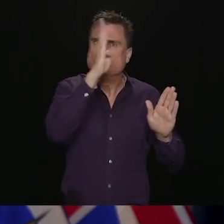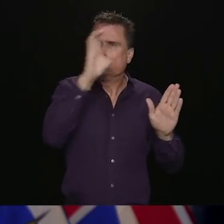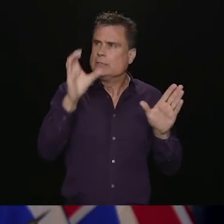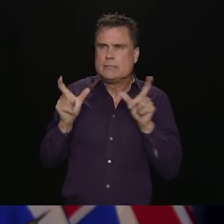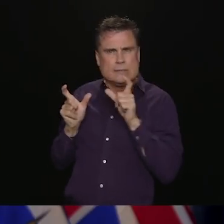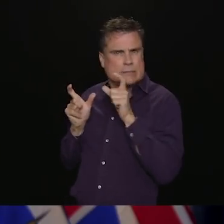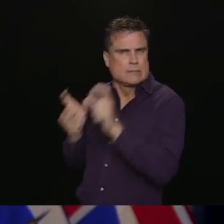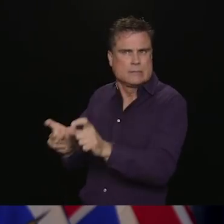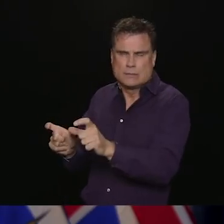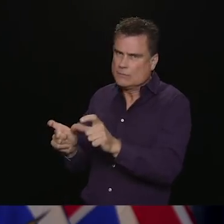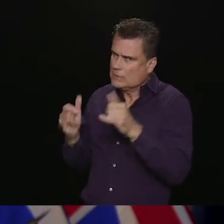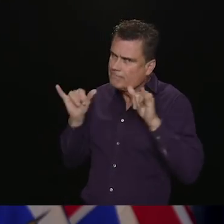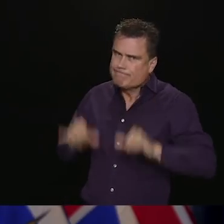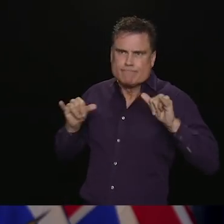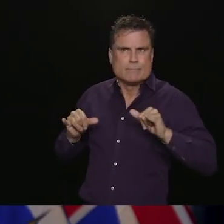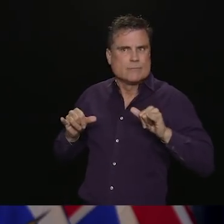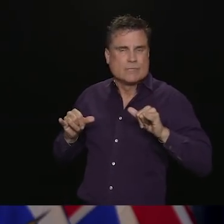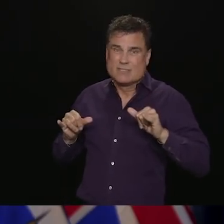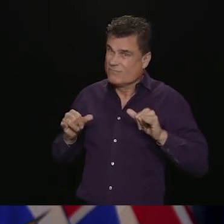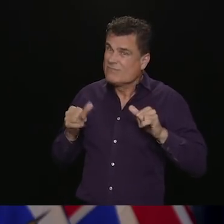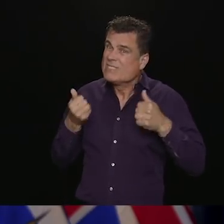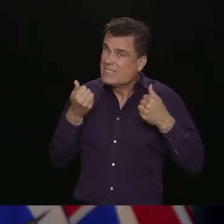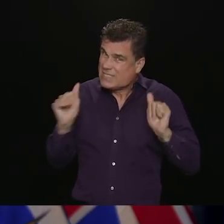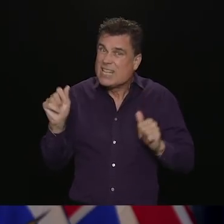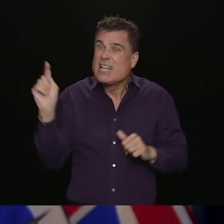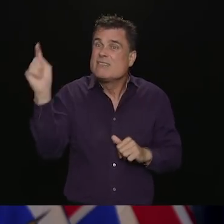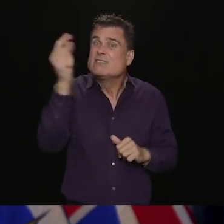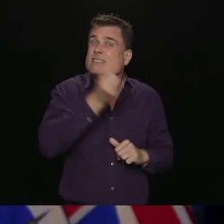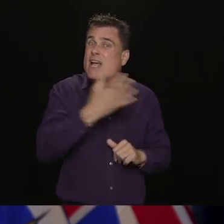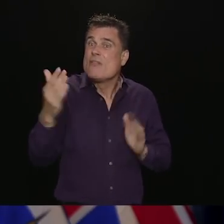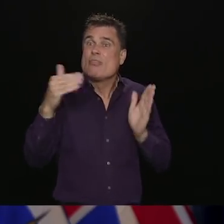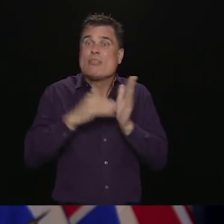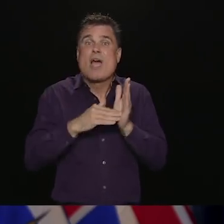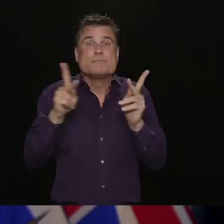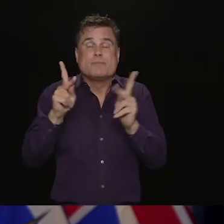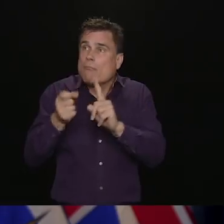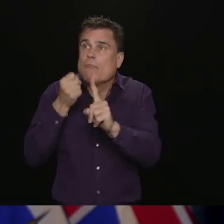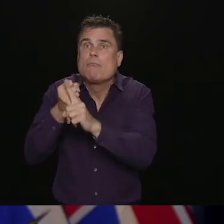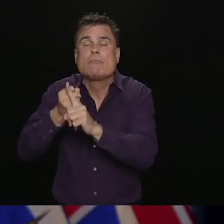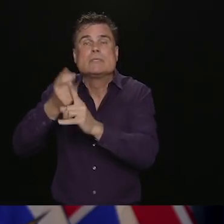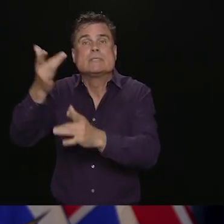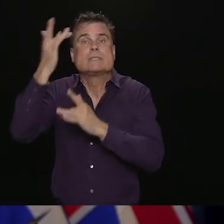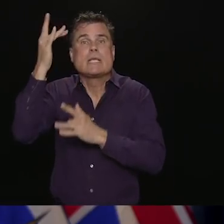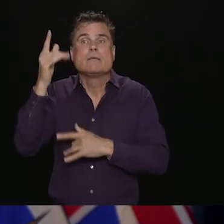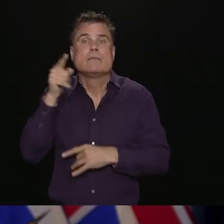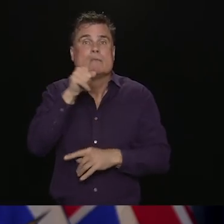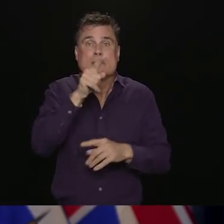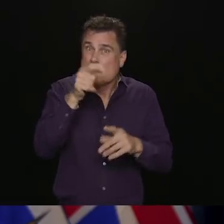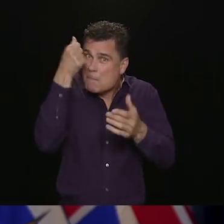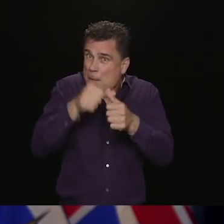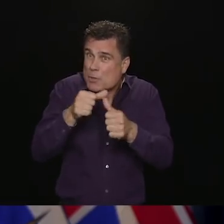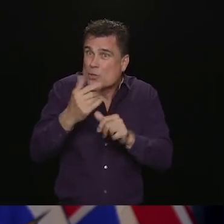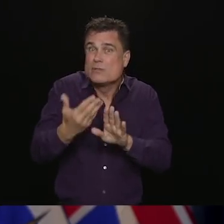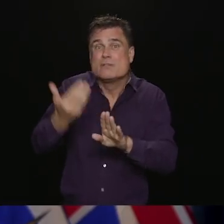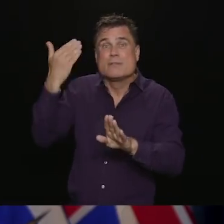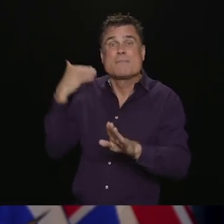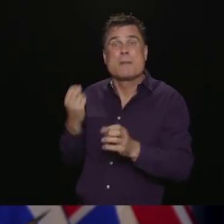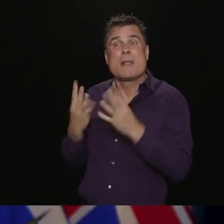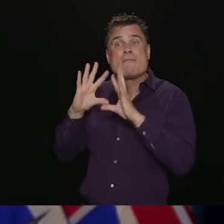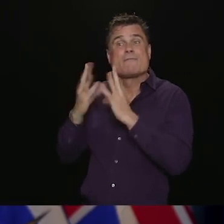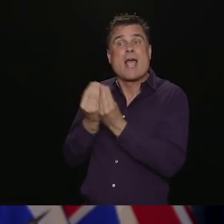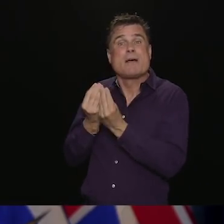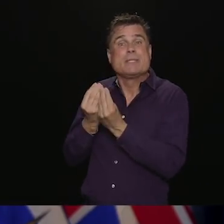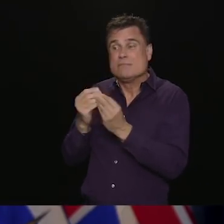have experienced illness, including some severe illness, and many families have lost loved ones. As we look ahead,